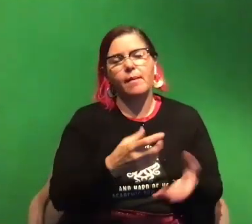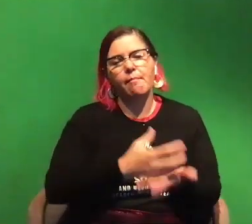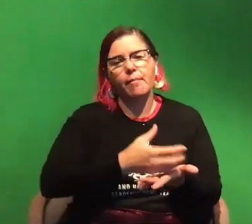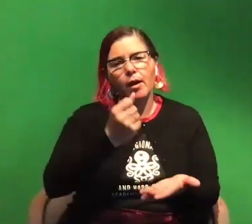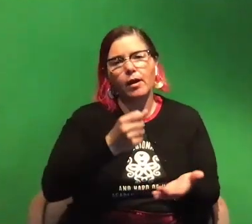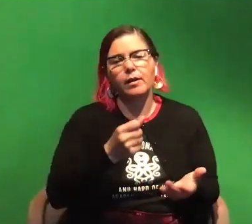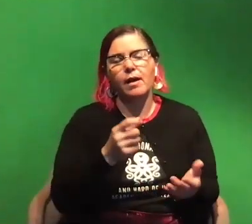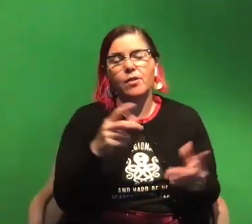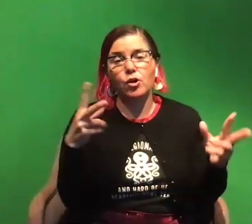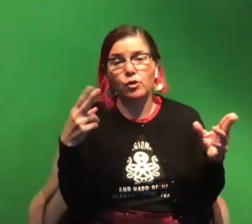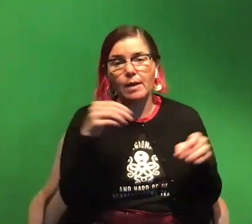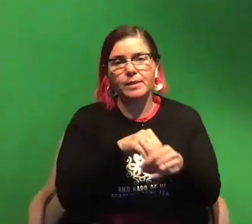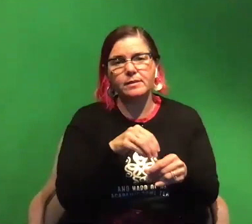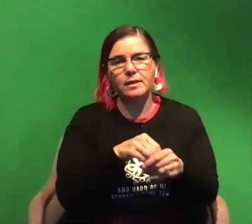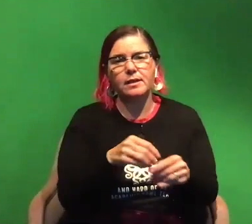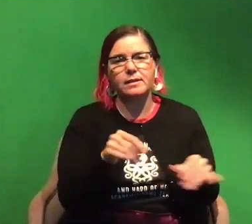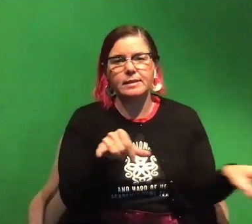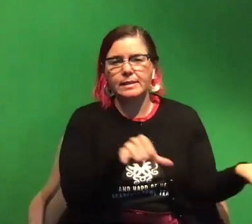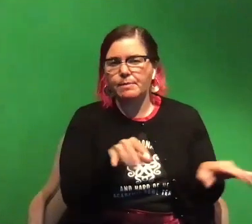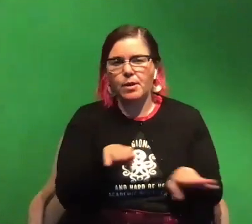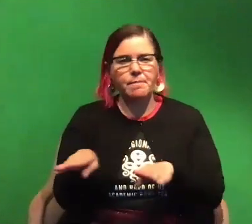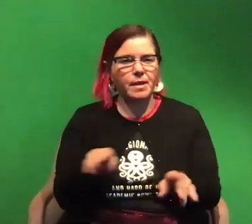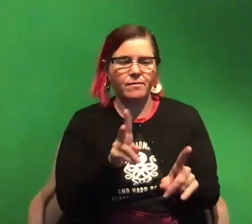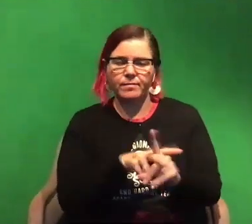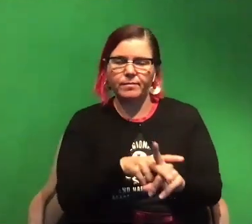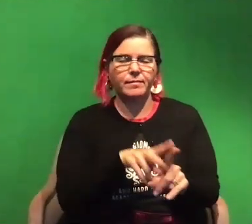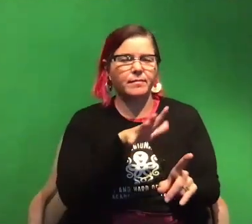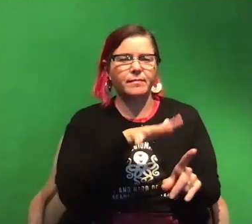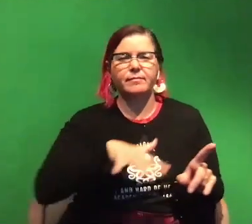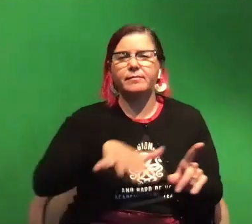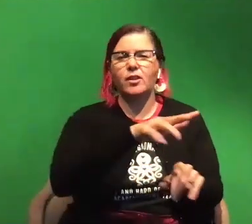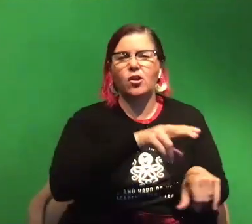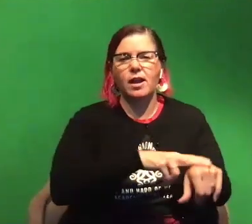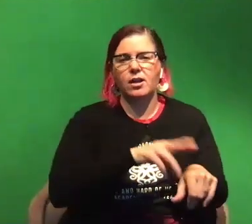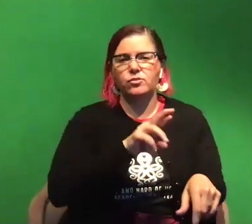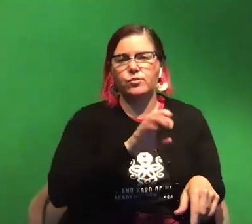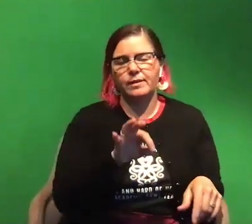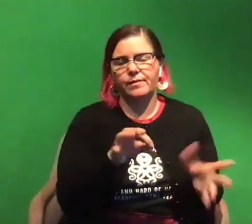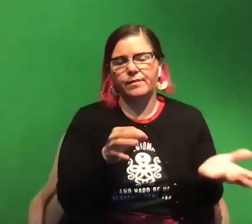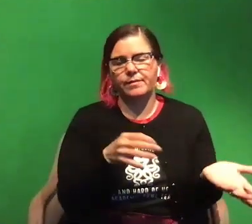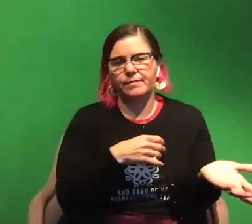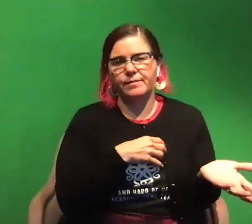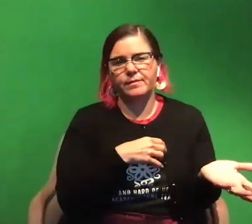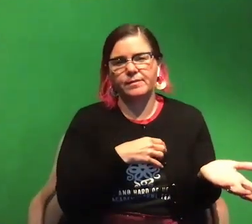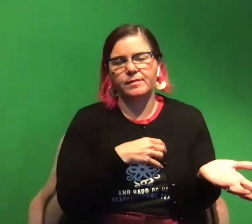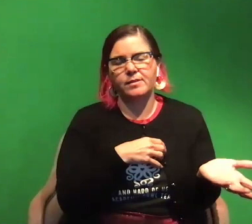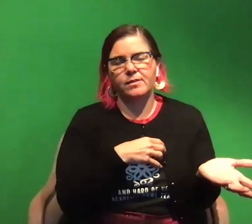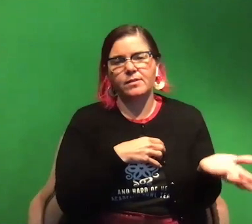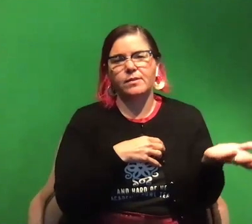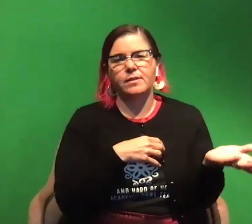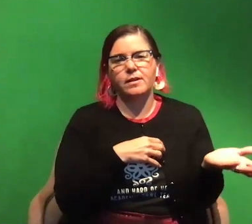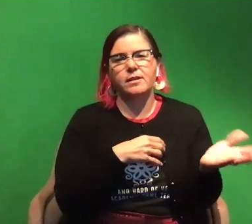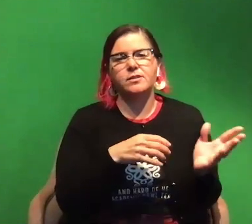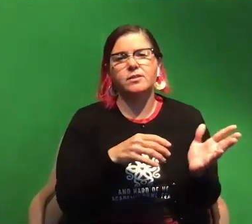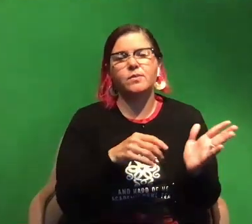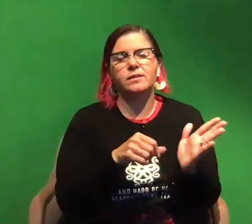tasty crab, it's a very similar behavior as they would be conducting out on the natural reef. And so I just wanted to make that quick